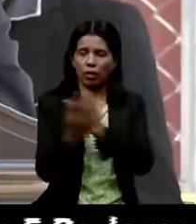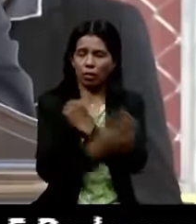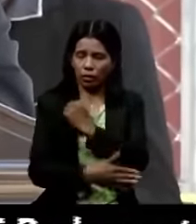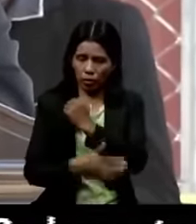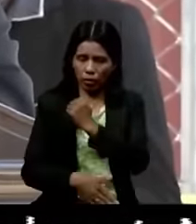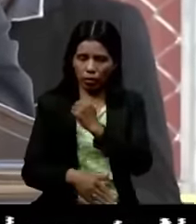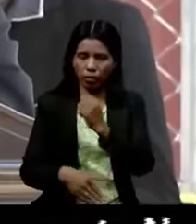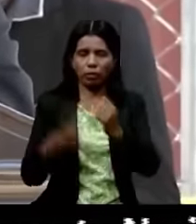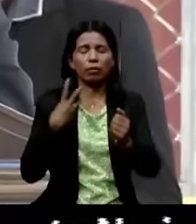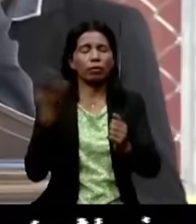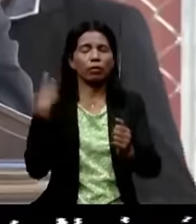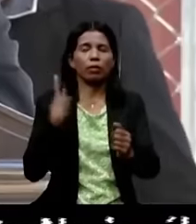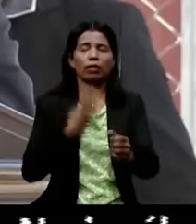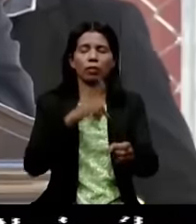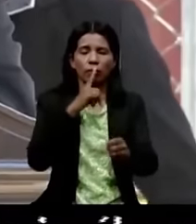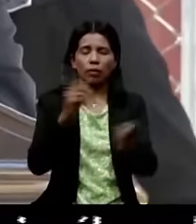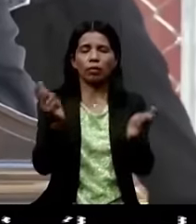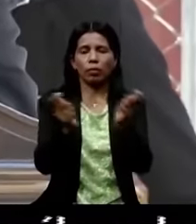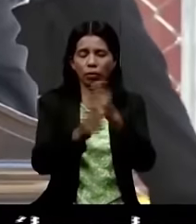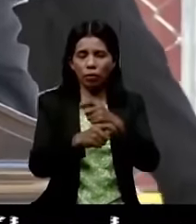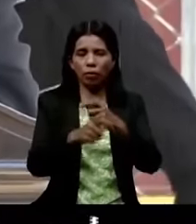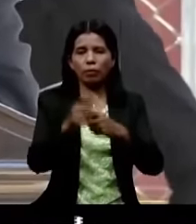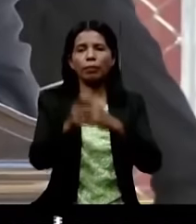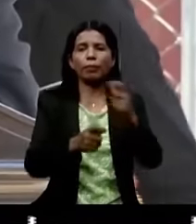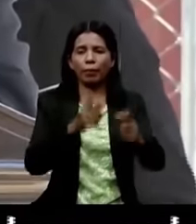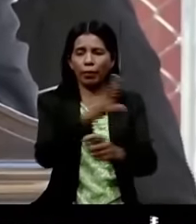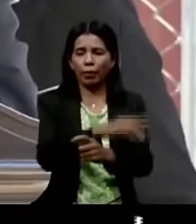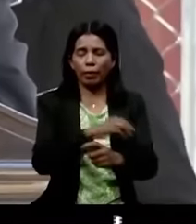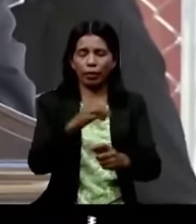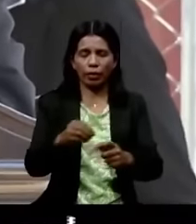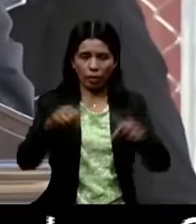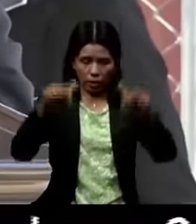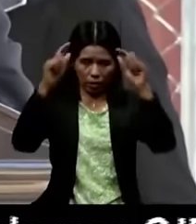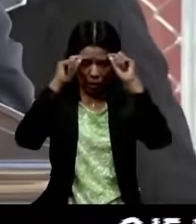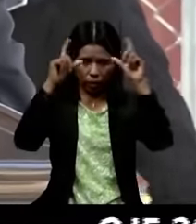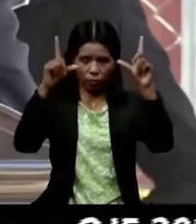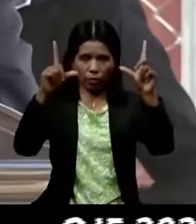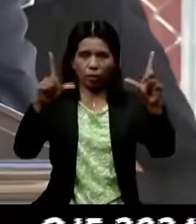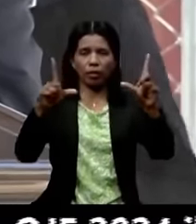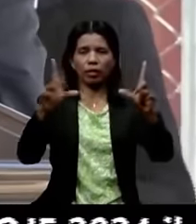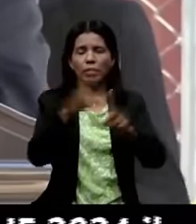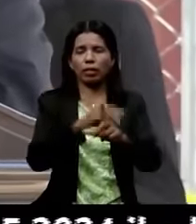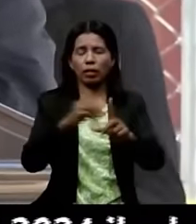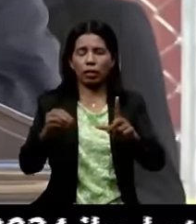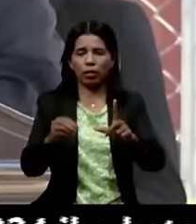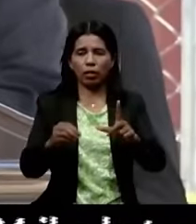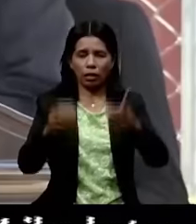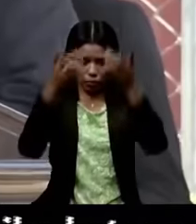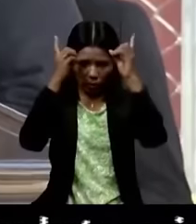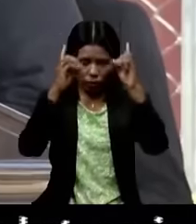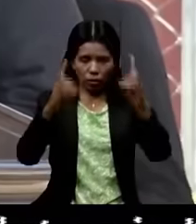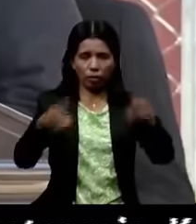global digital transformation. The landing of the Timor-Leste submarine cable